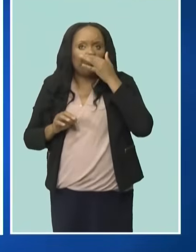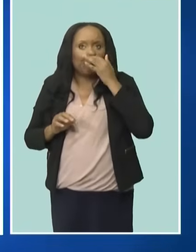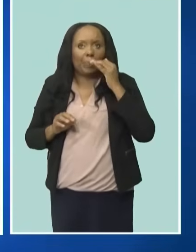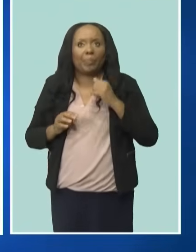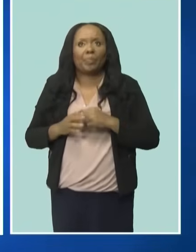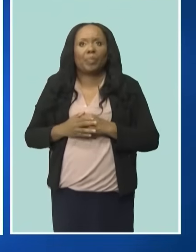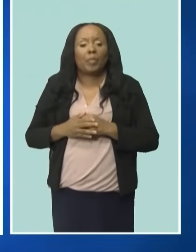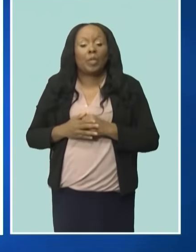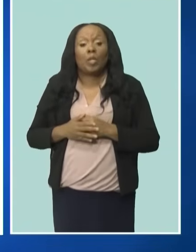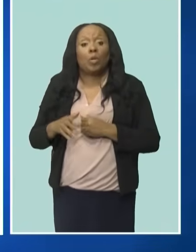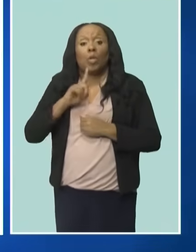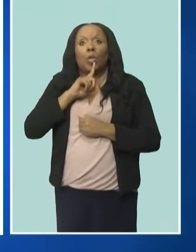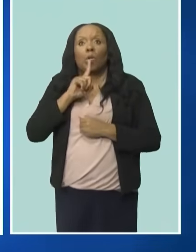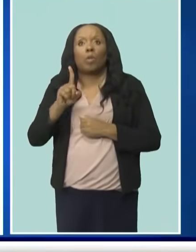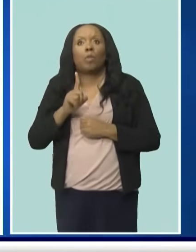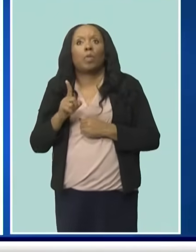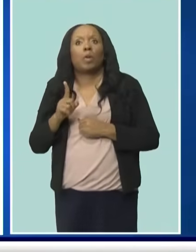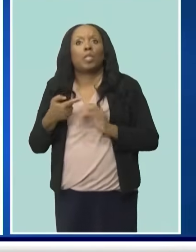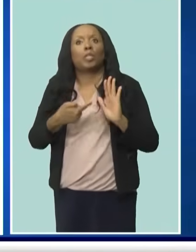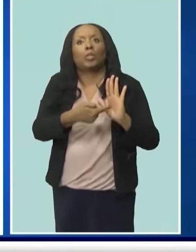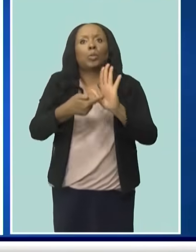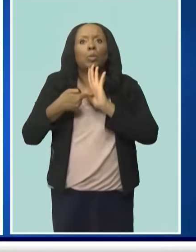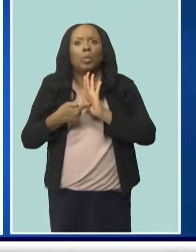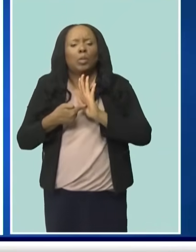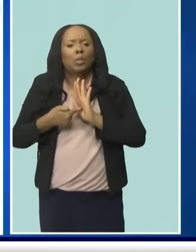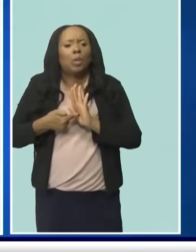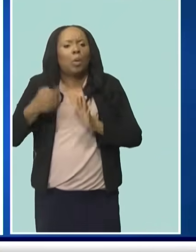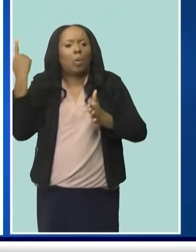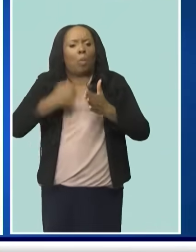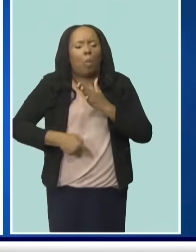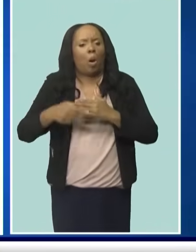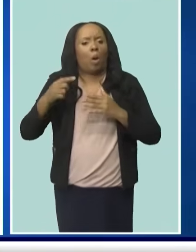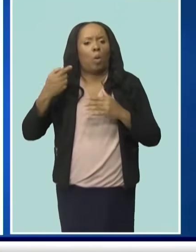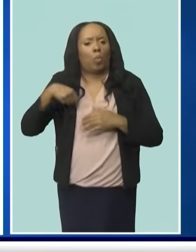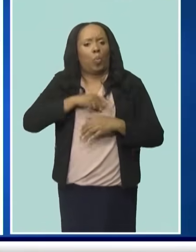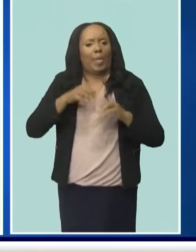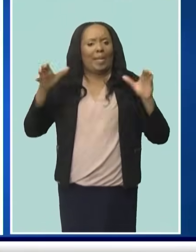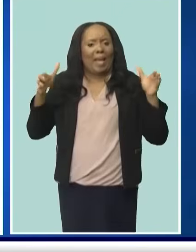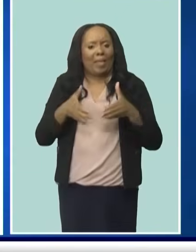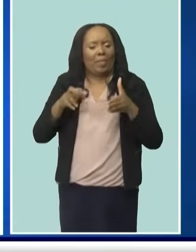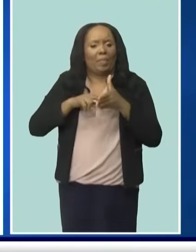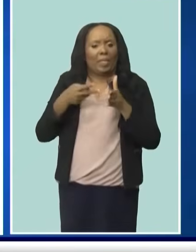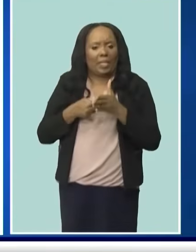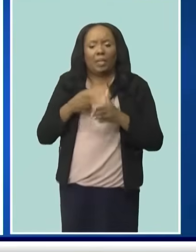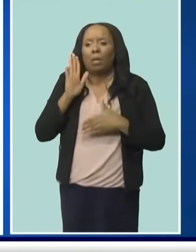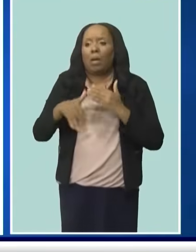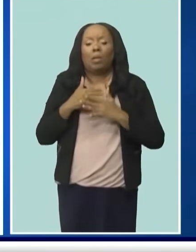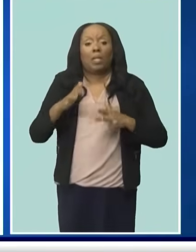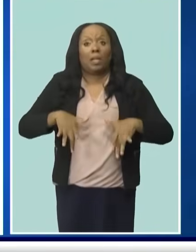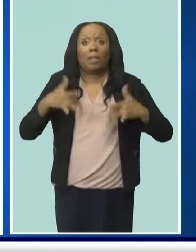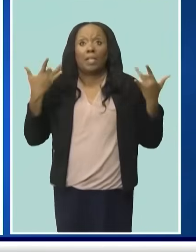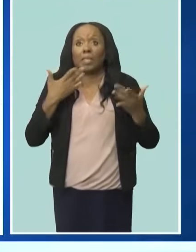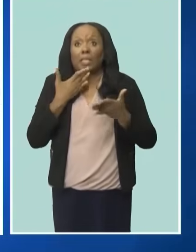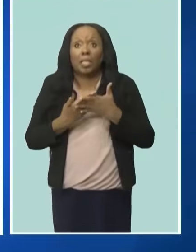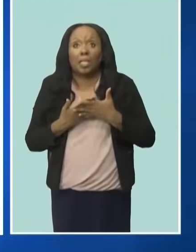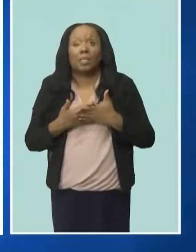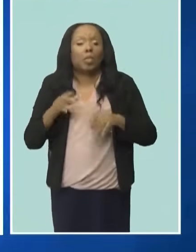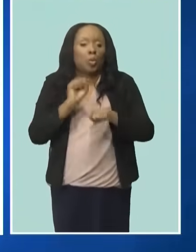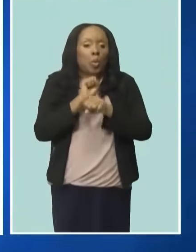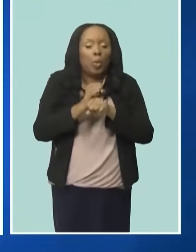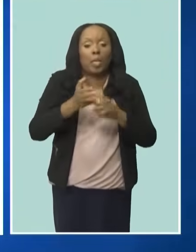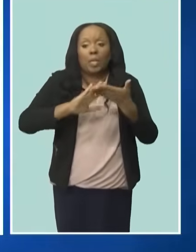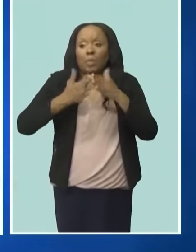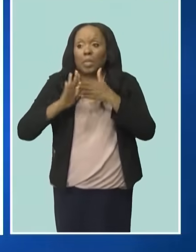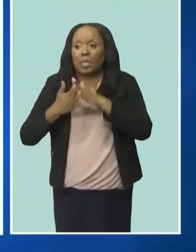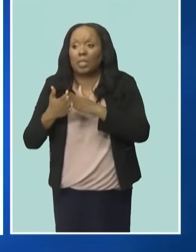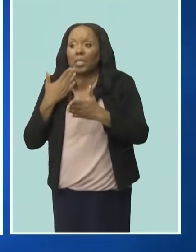brings together what is the ethos for regathering. So all of the events are good, they work on the communities, but it's when we